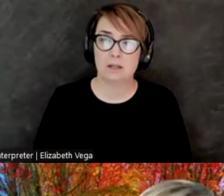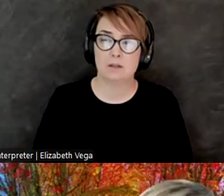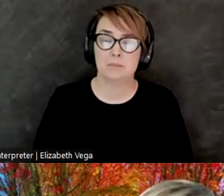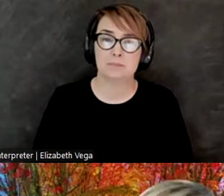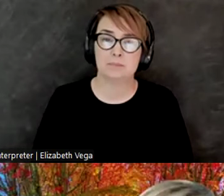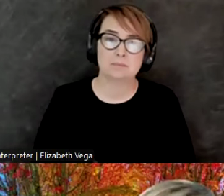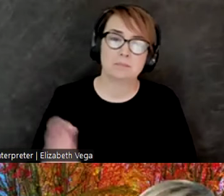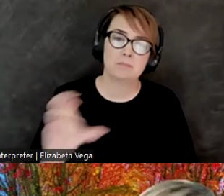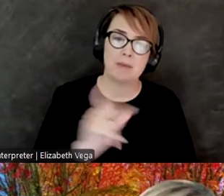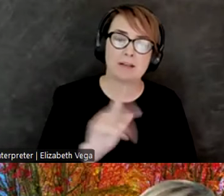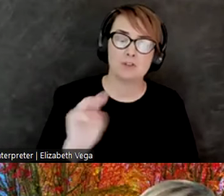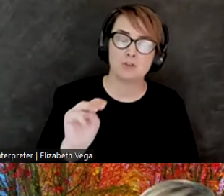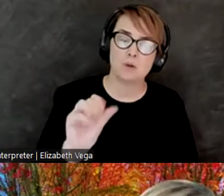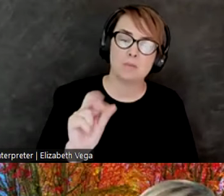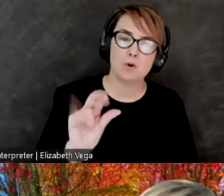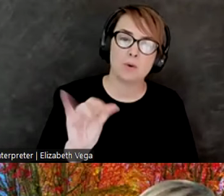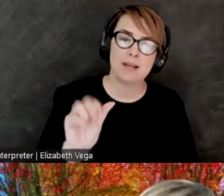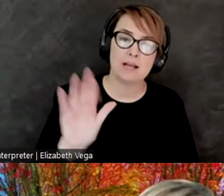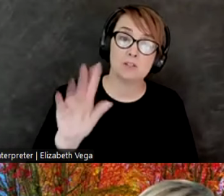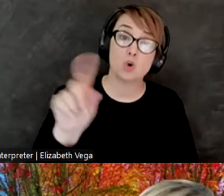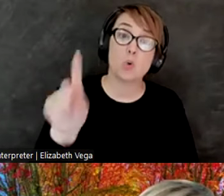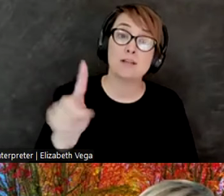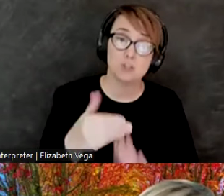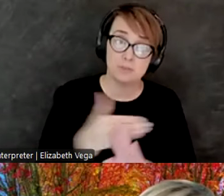Maria's question before we took the break,